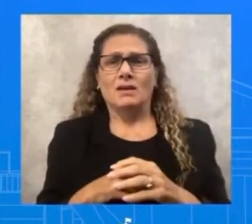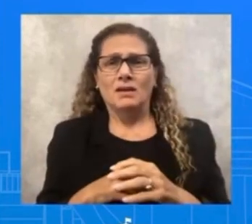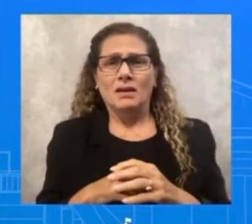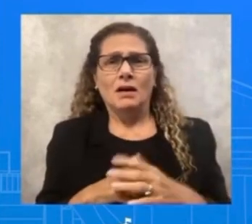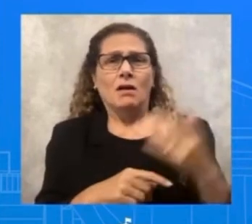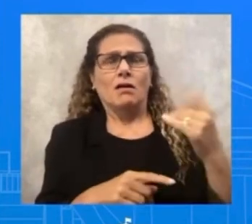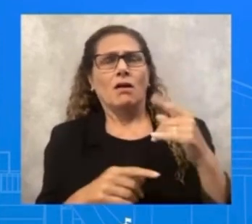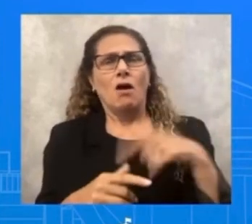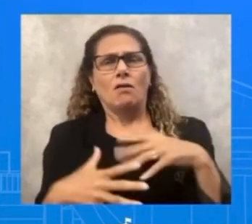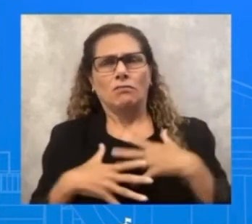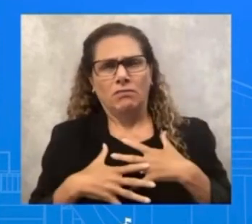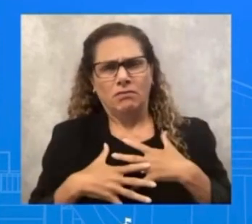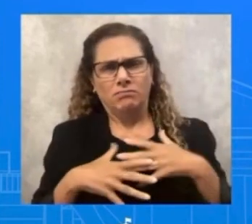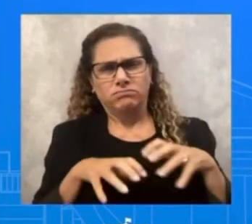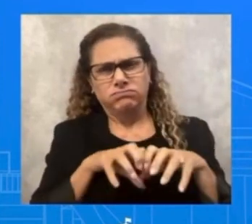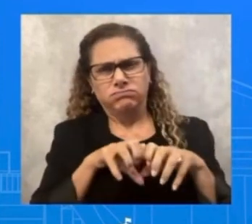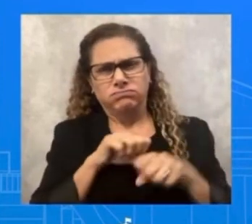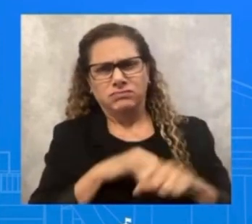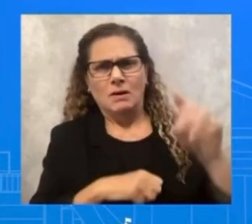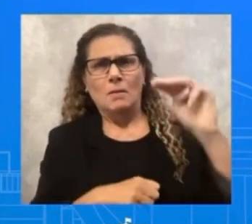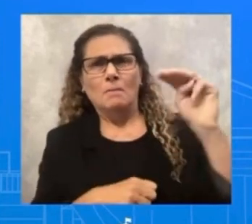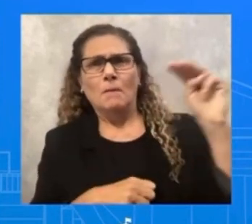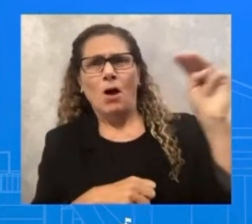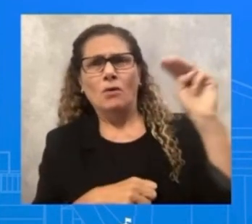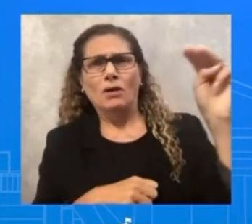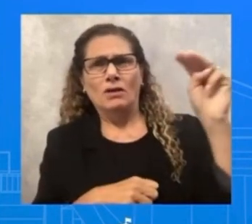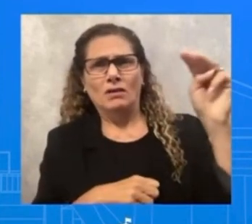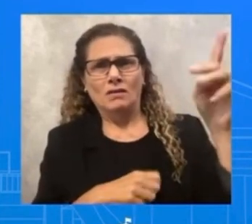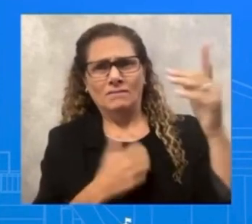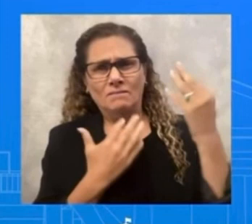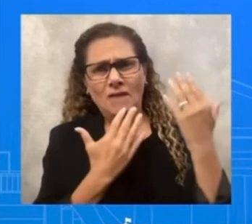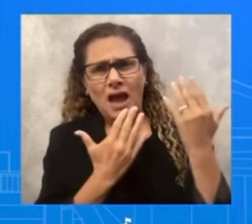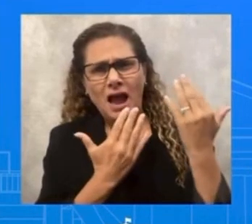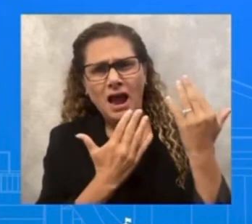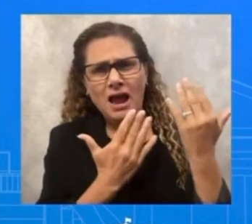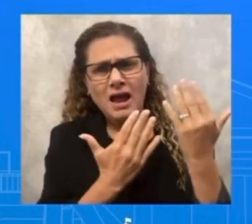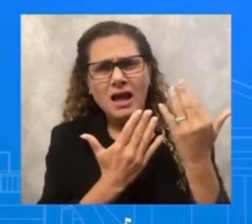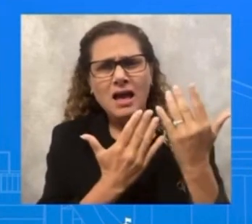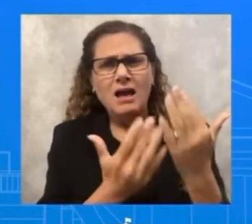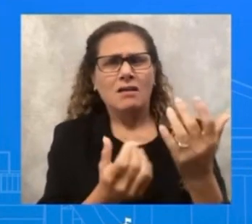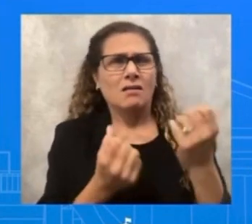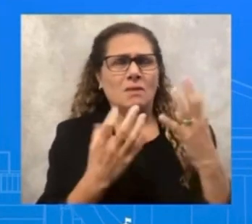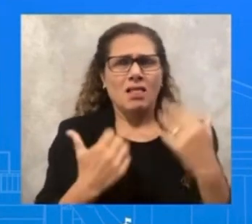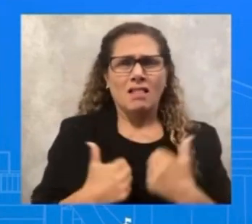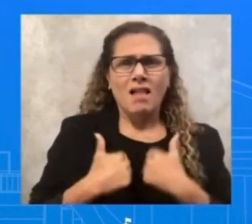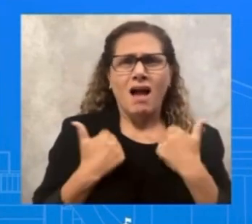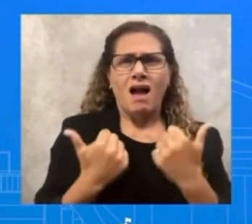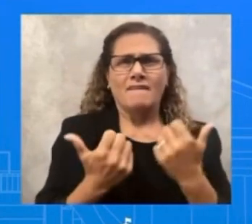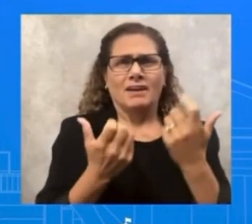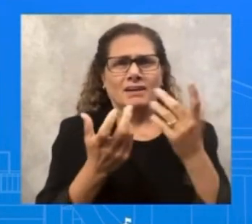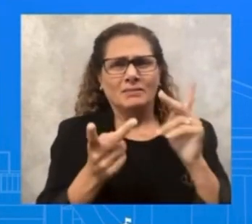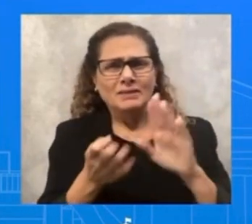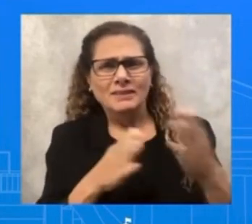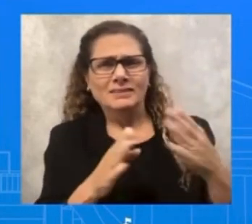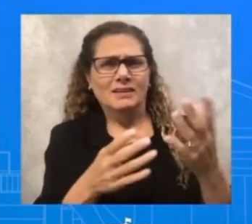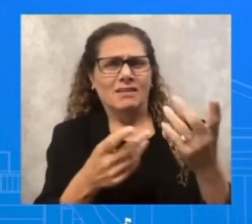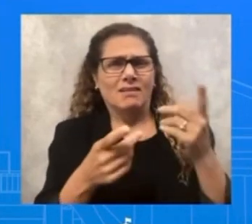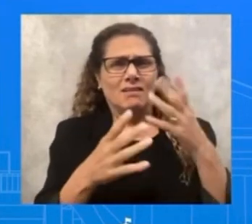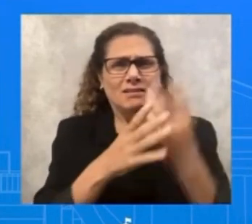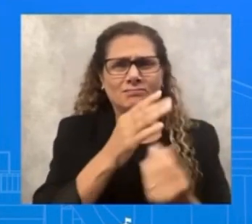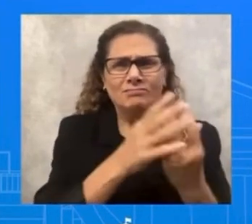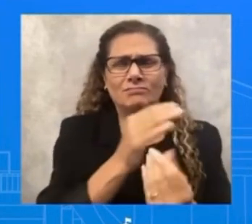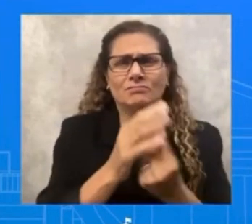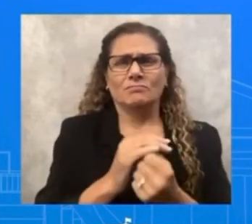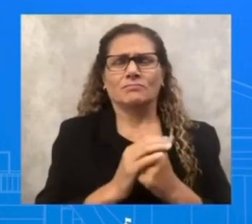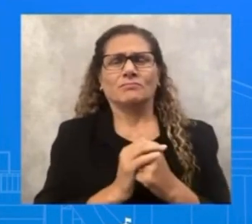lives, the largest loss of life of a fire in the last 100 years in America. As FEMA Administrator Criswell just